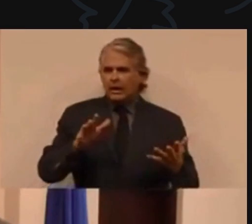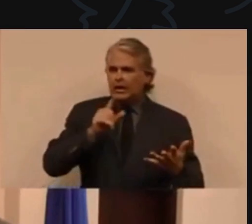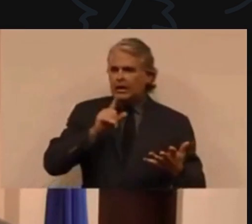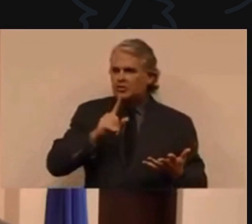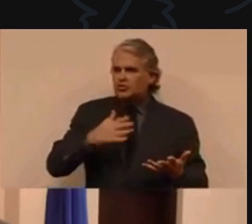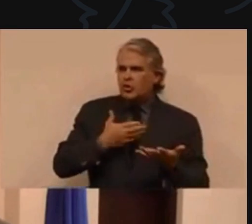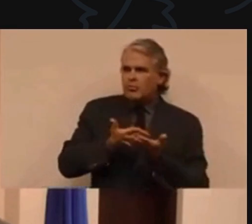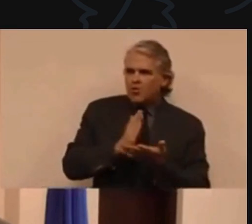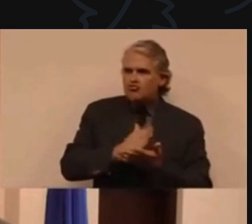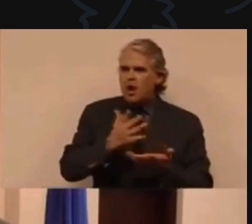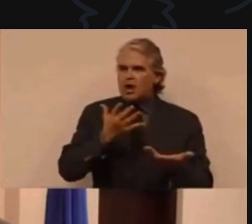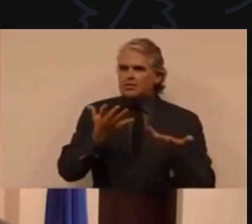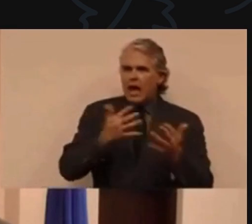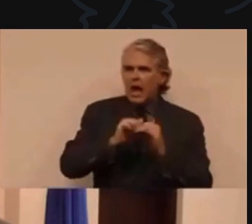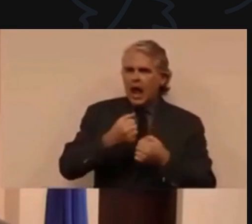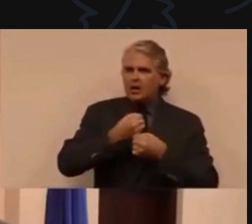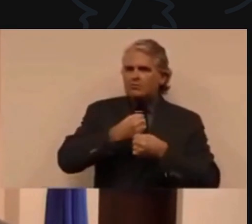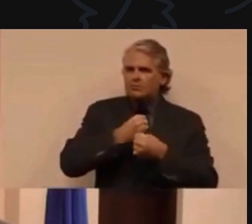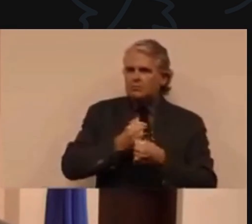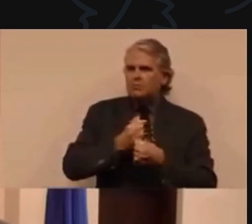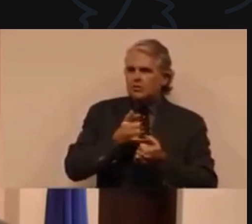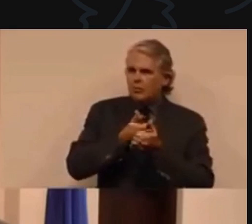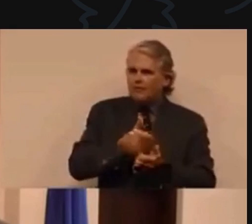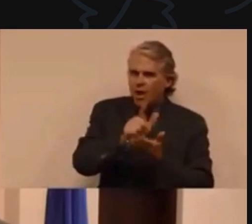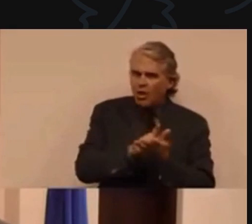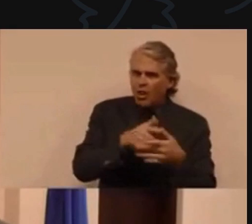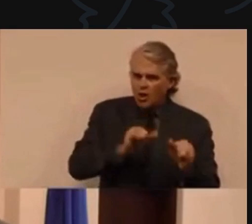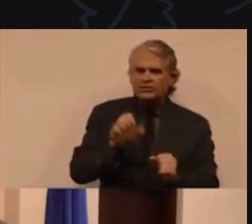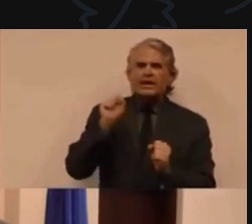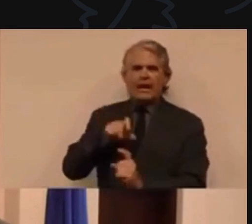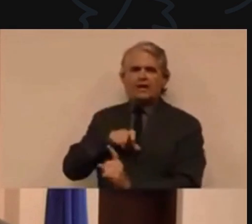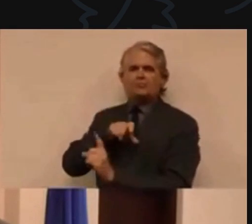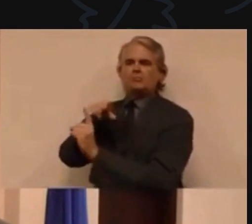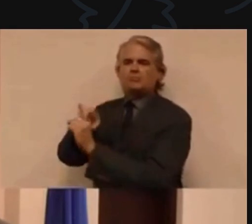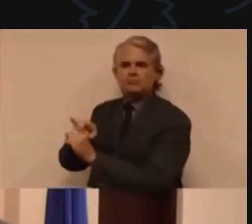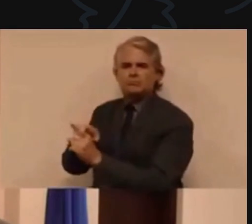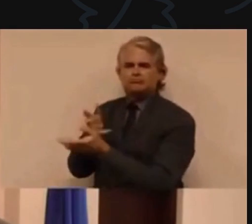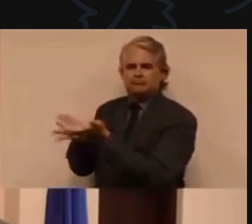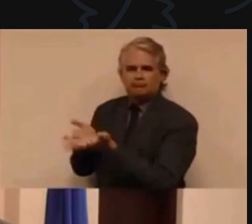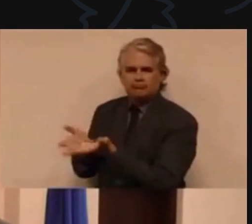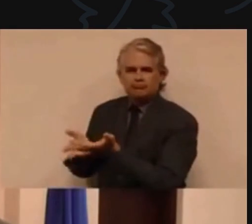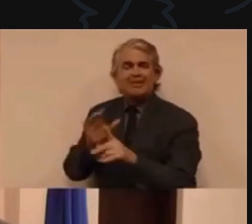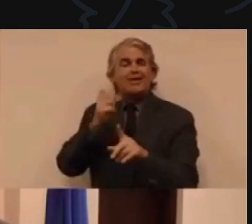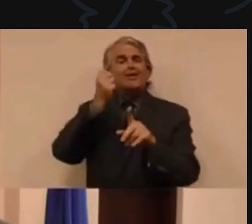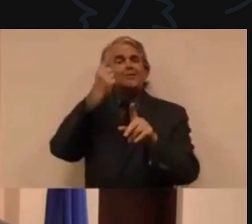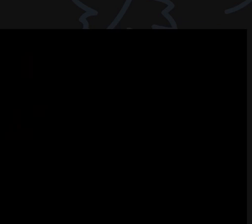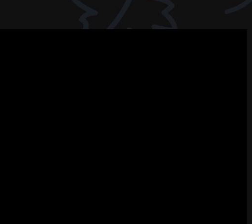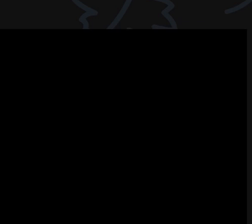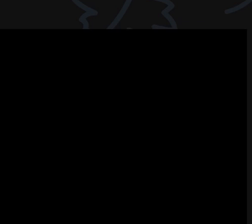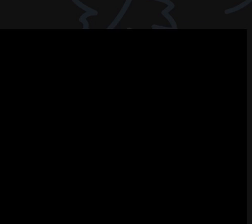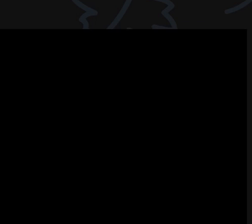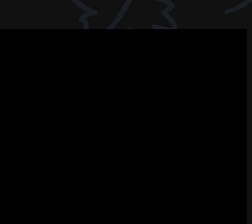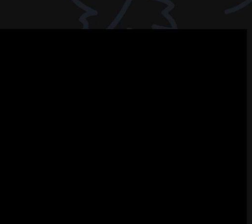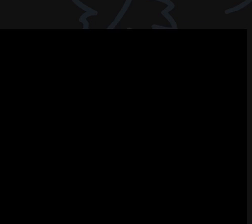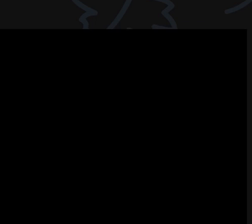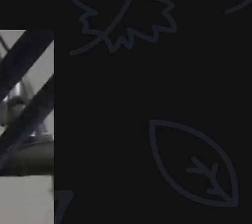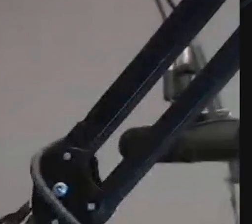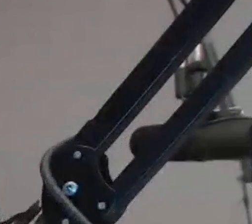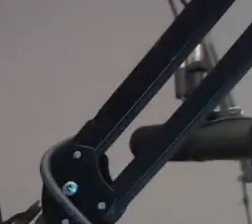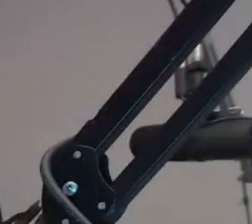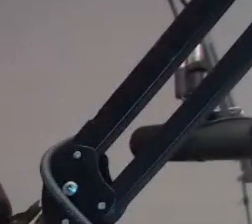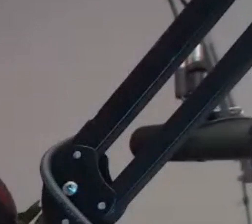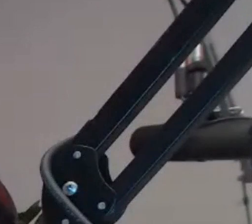you protest, know that I see you and I'm listening. Please be safe out there.